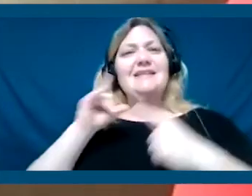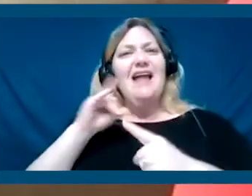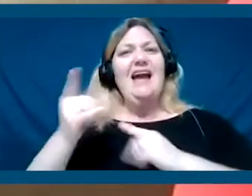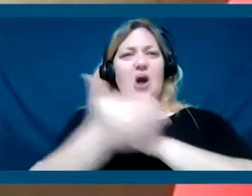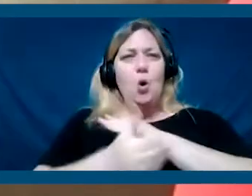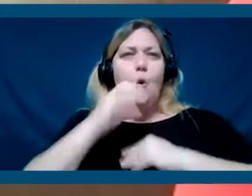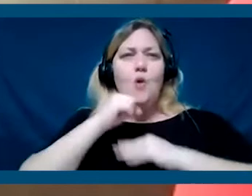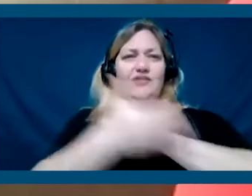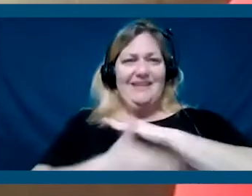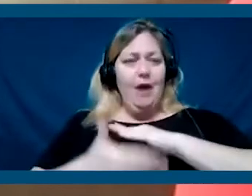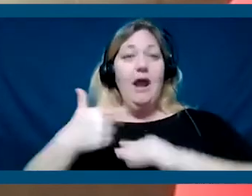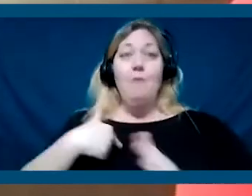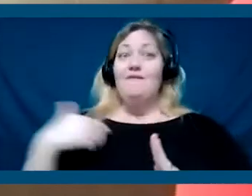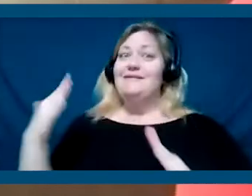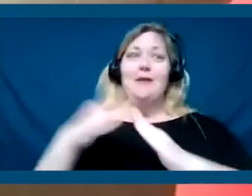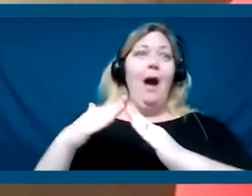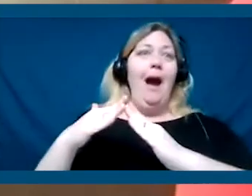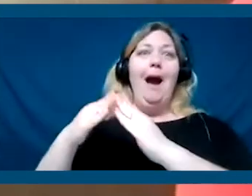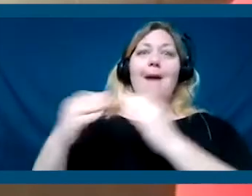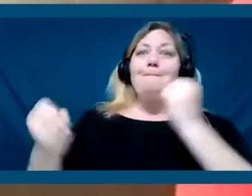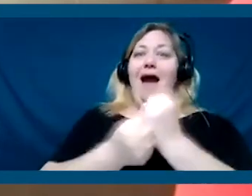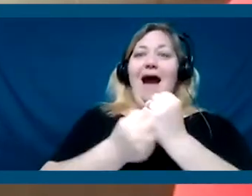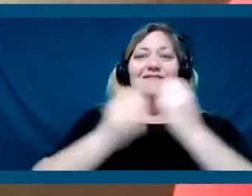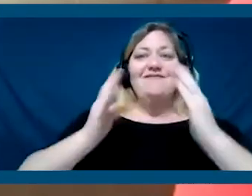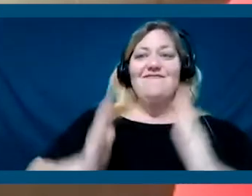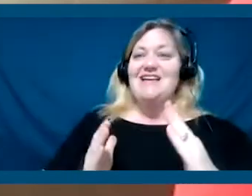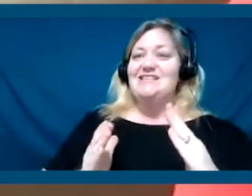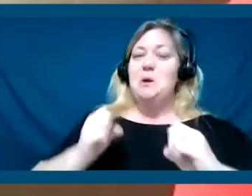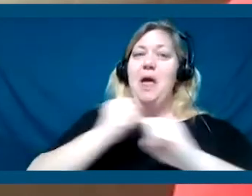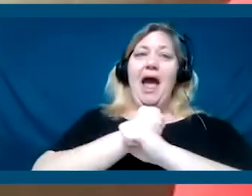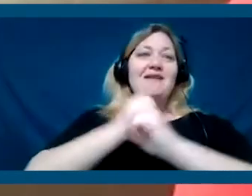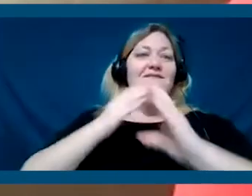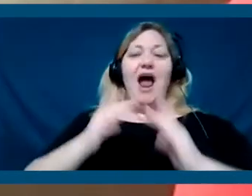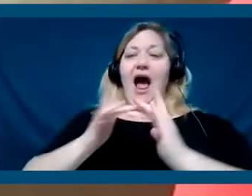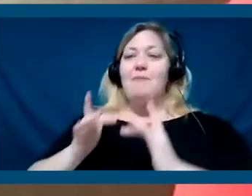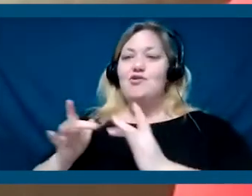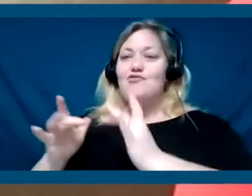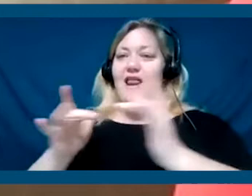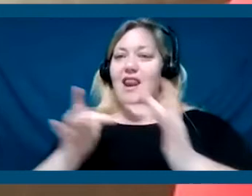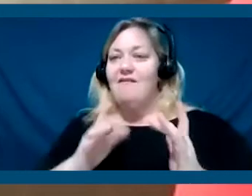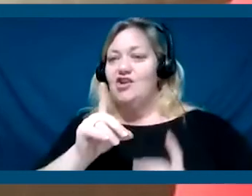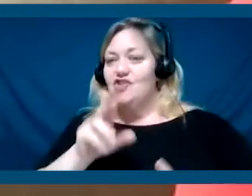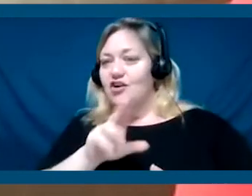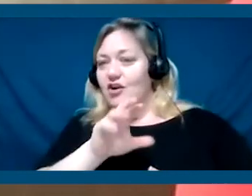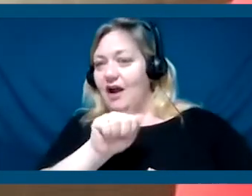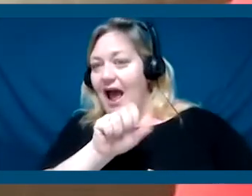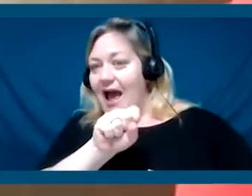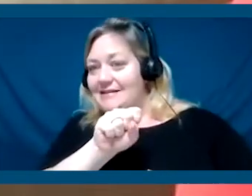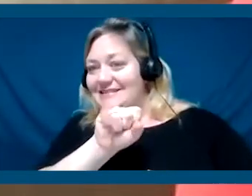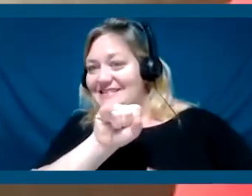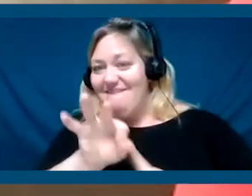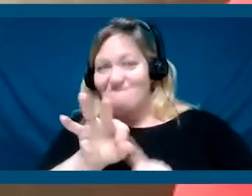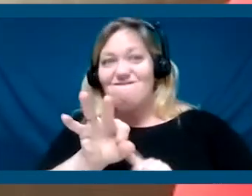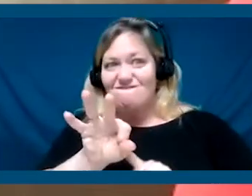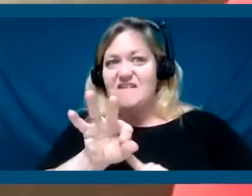I'm one of his top activists. I've been traveling parts of the country with him,